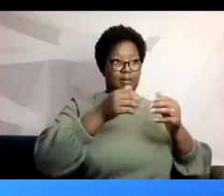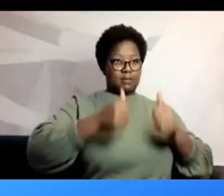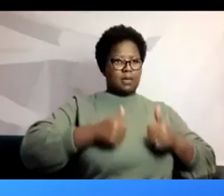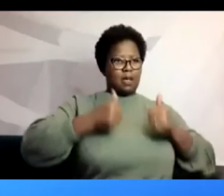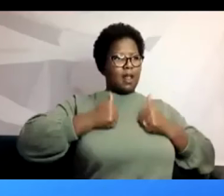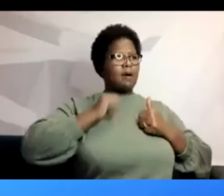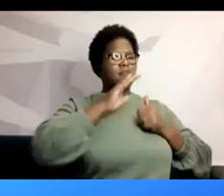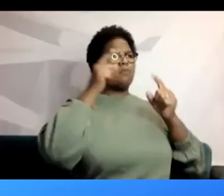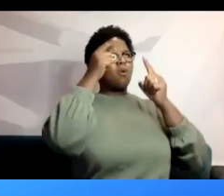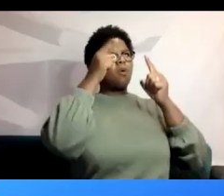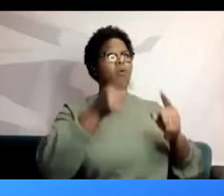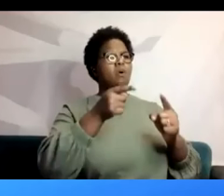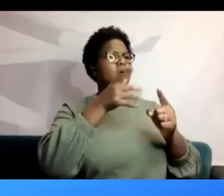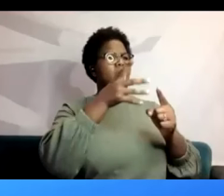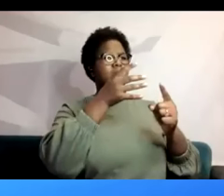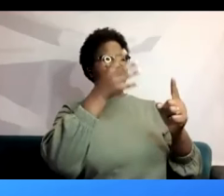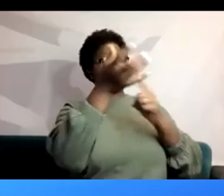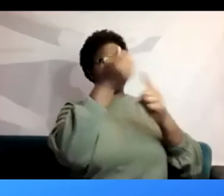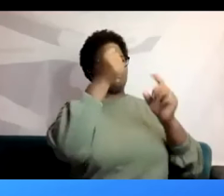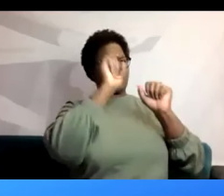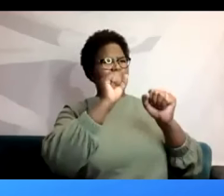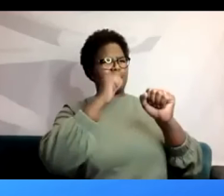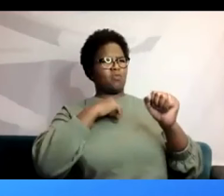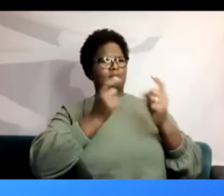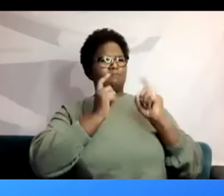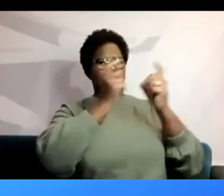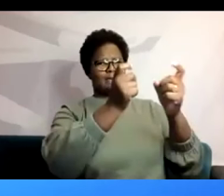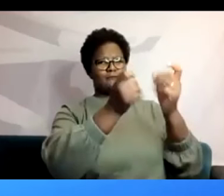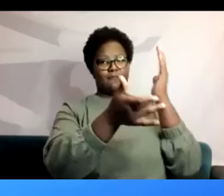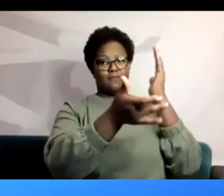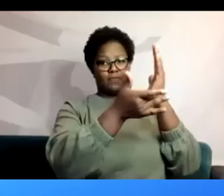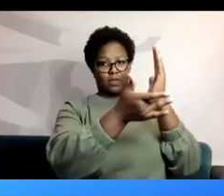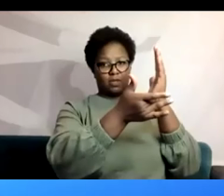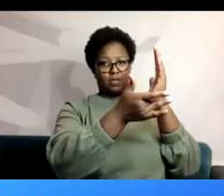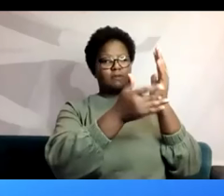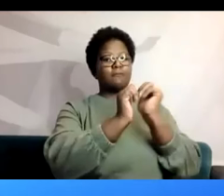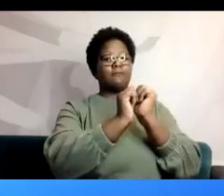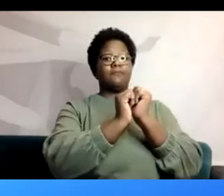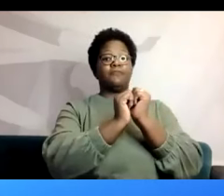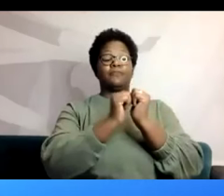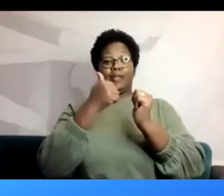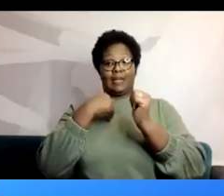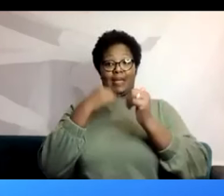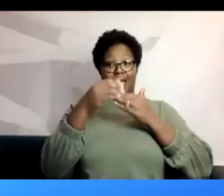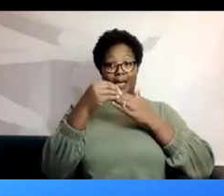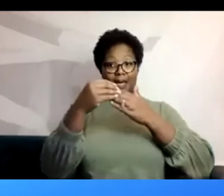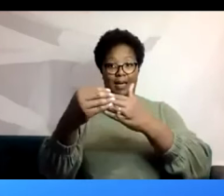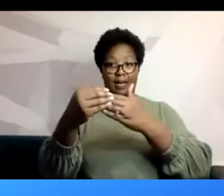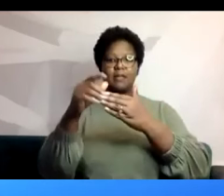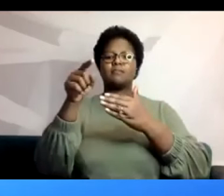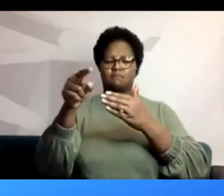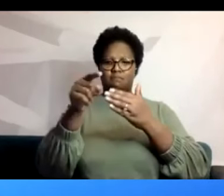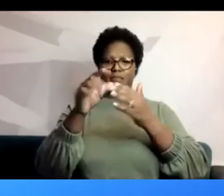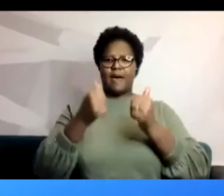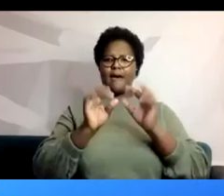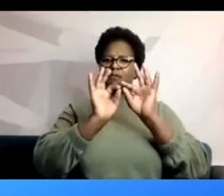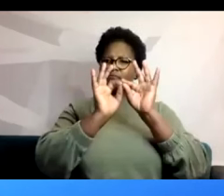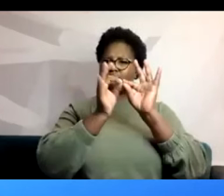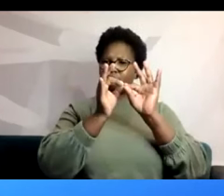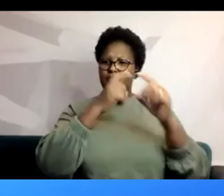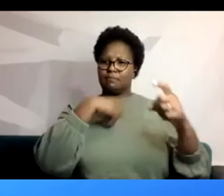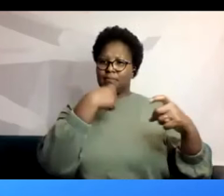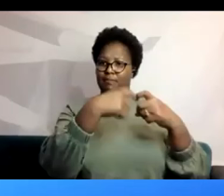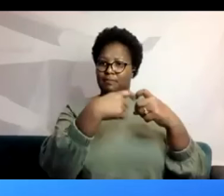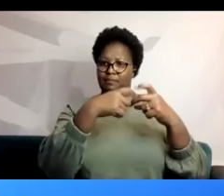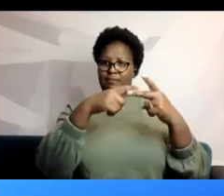gaining greater independence. The guide is translated on our website in both English and Spanish, and the PCT tools